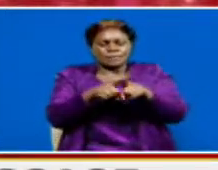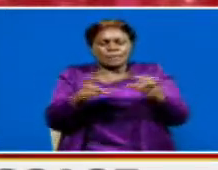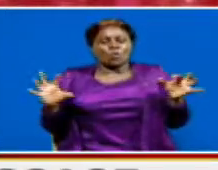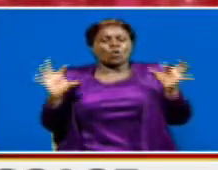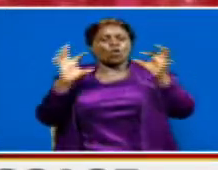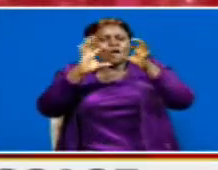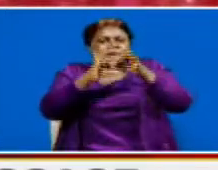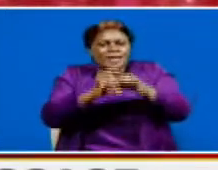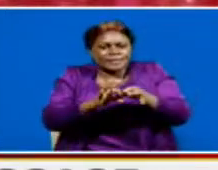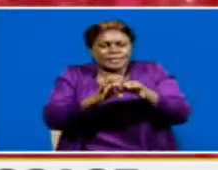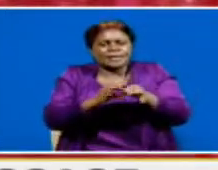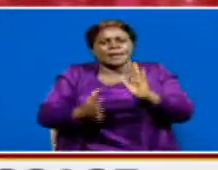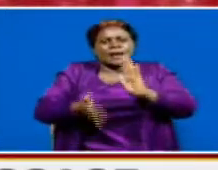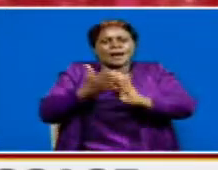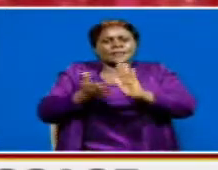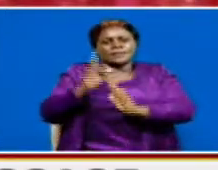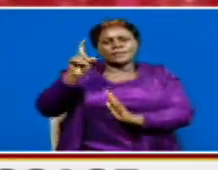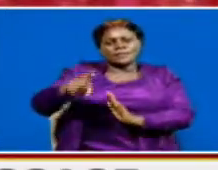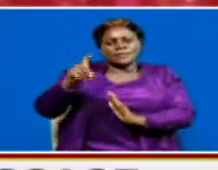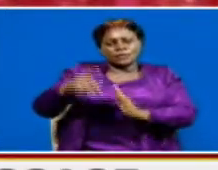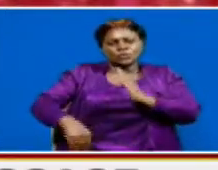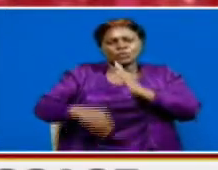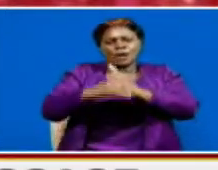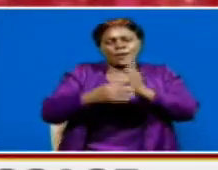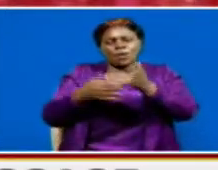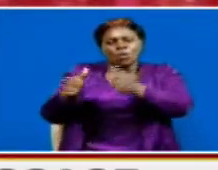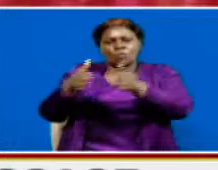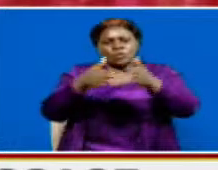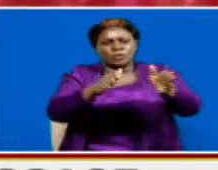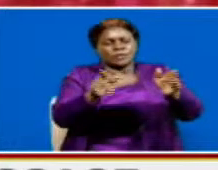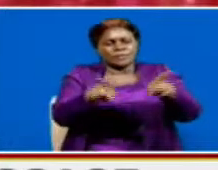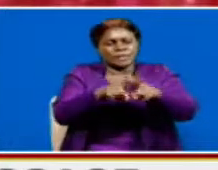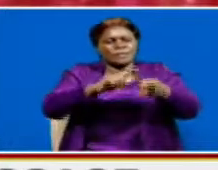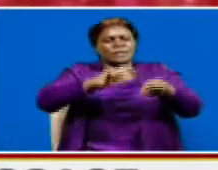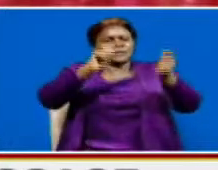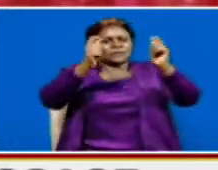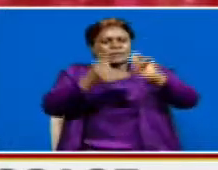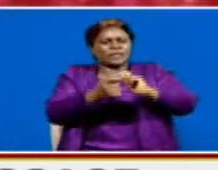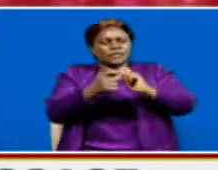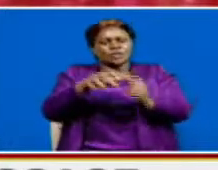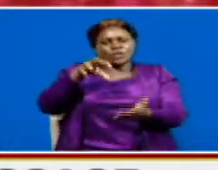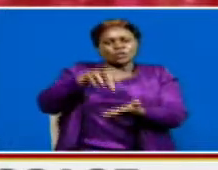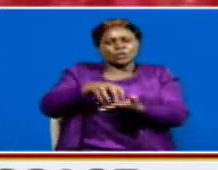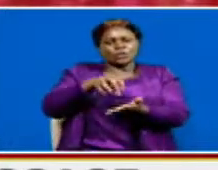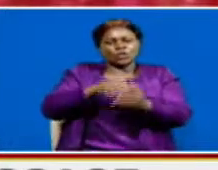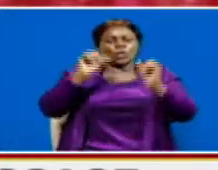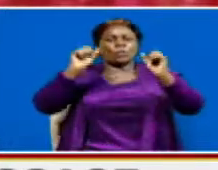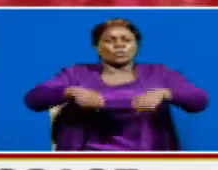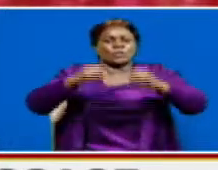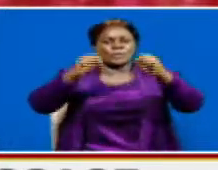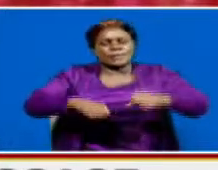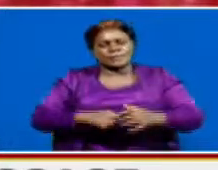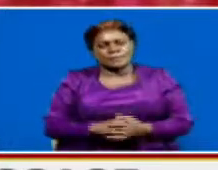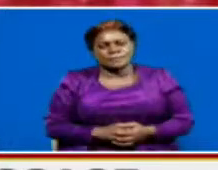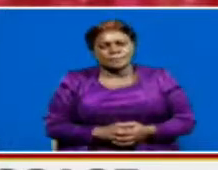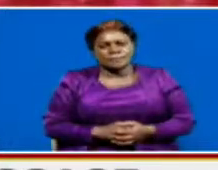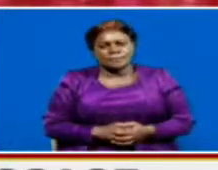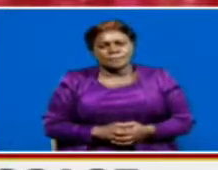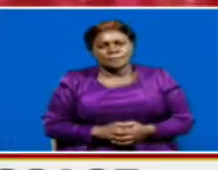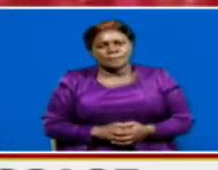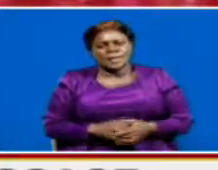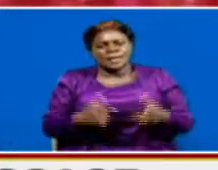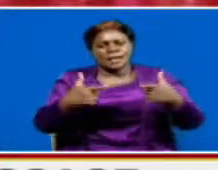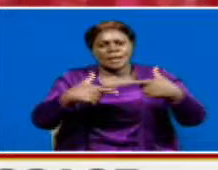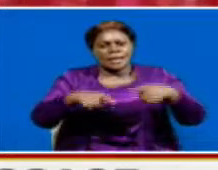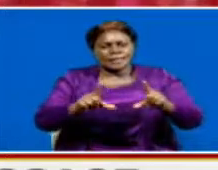connected with the urgent need to increase opportunities and transform the landscape of possibilities.